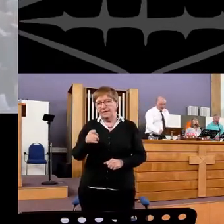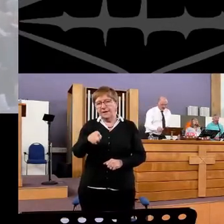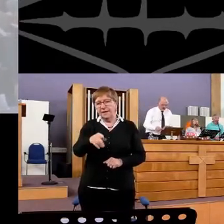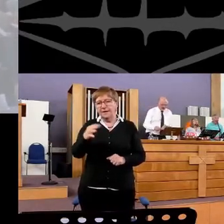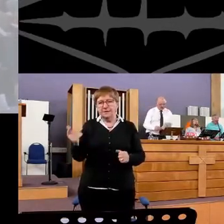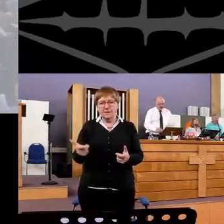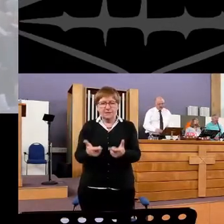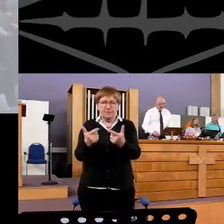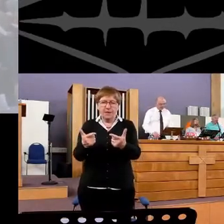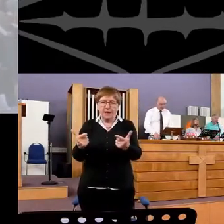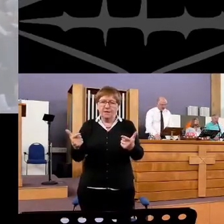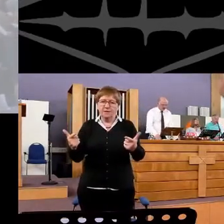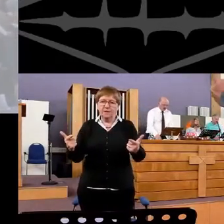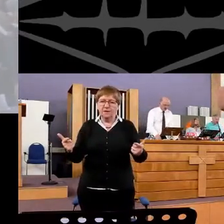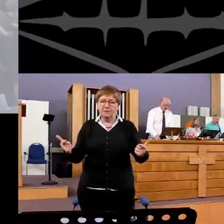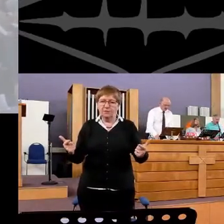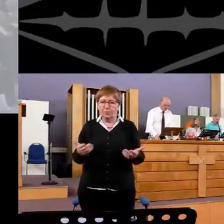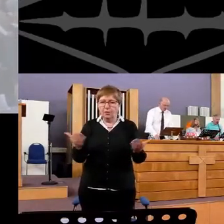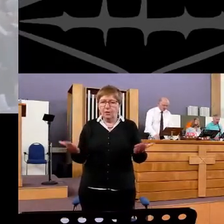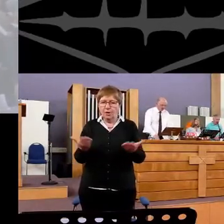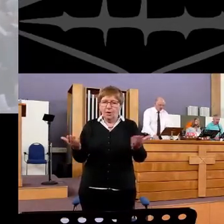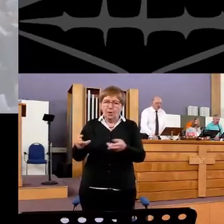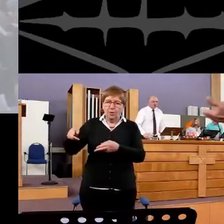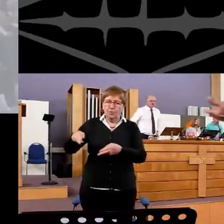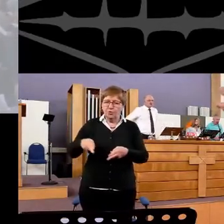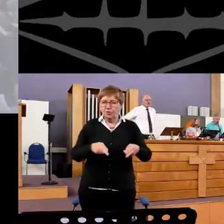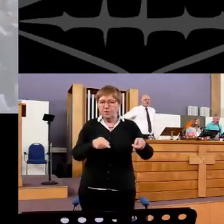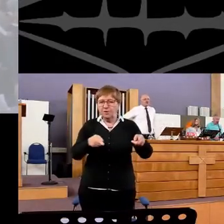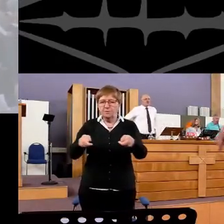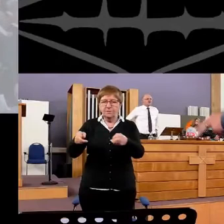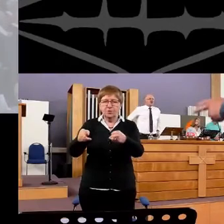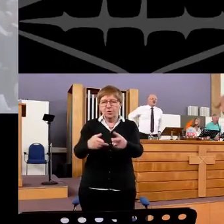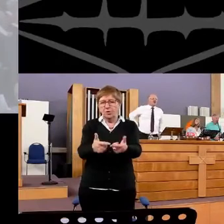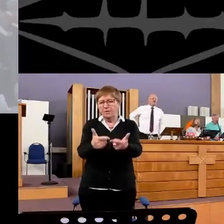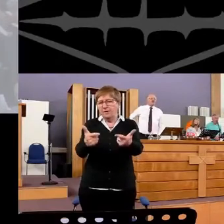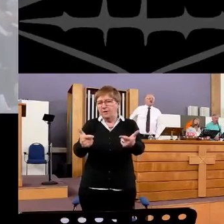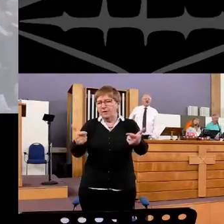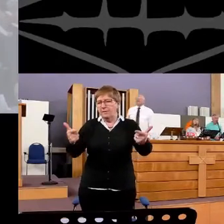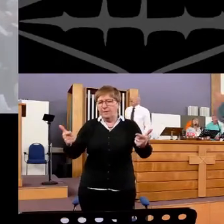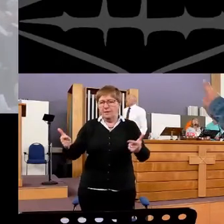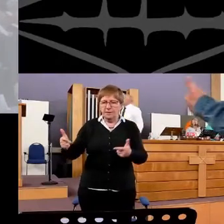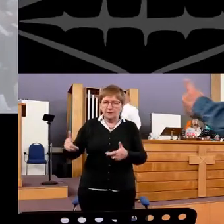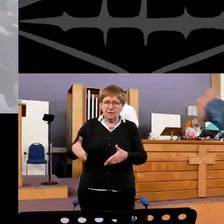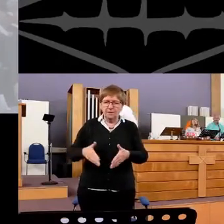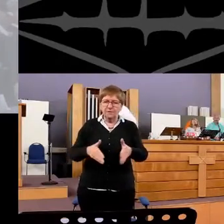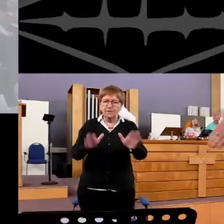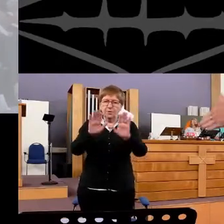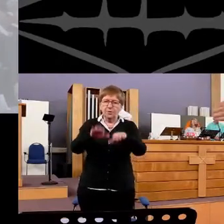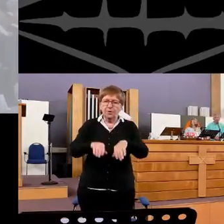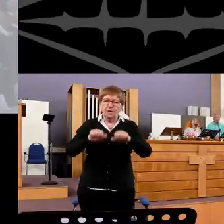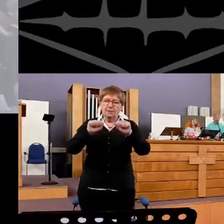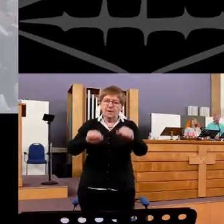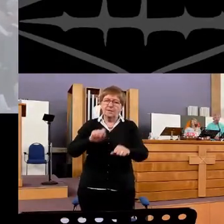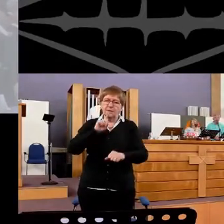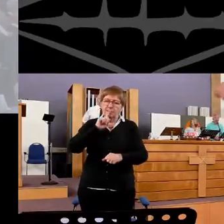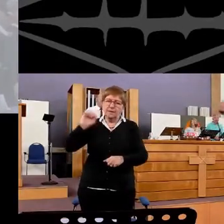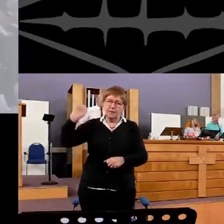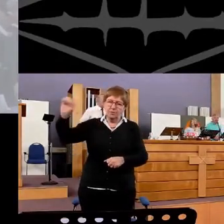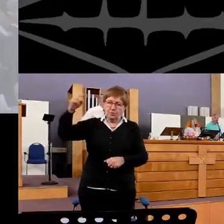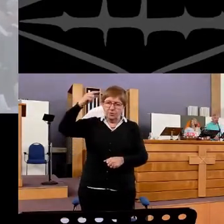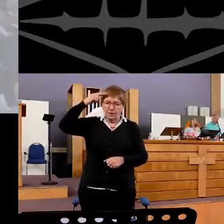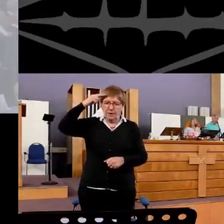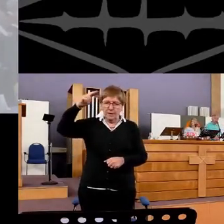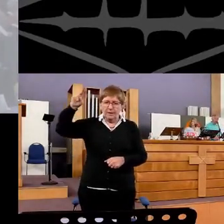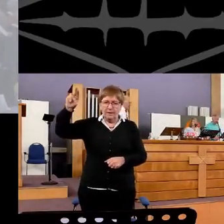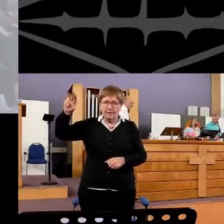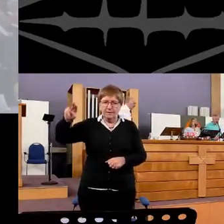be